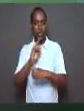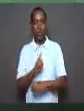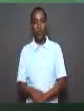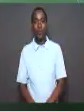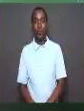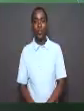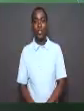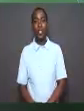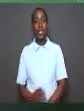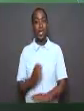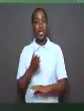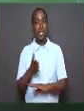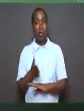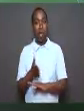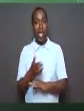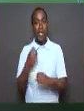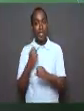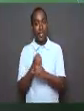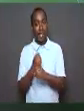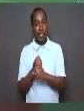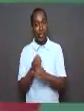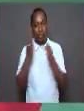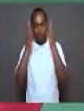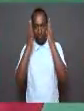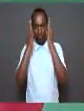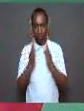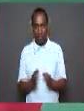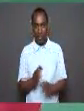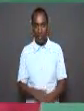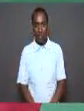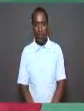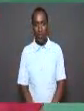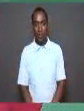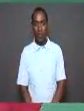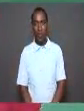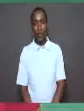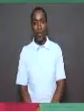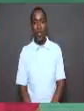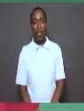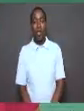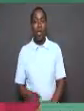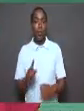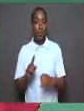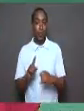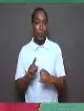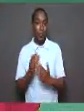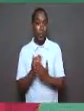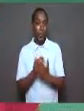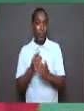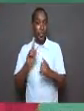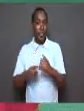and determine the functions of both. By the end of this